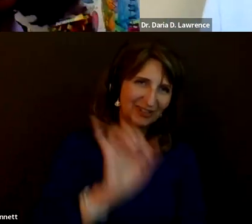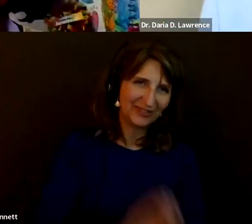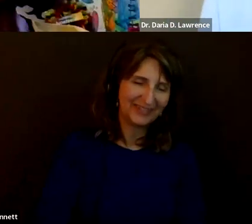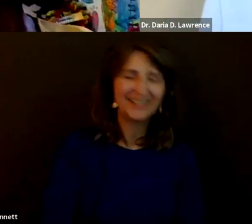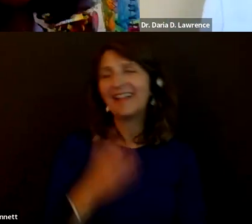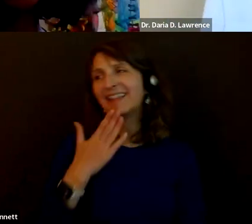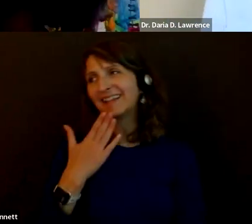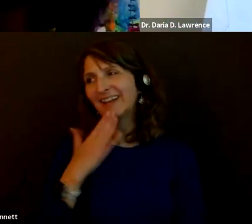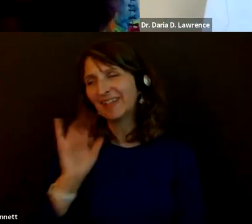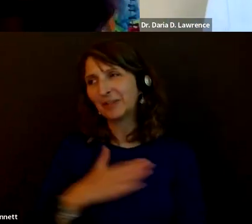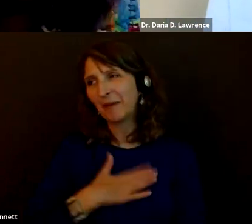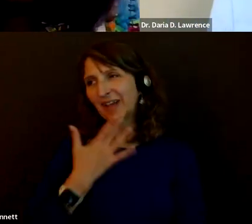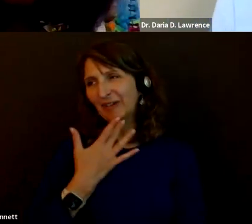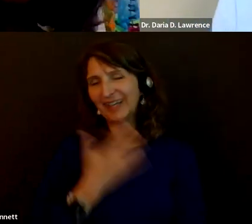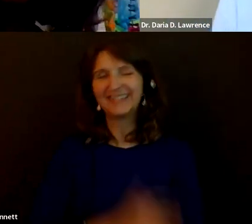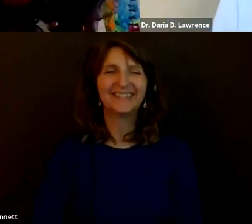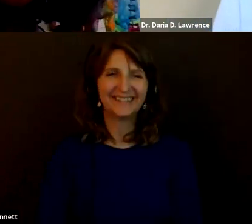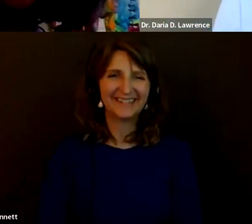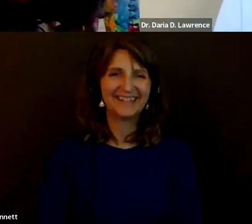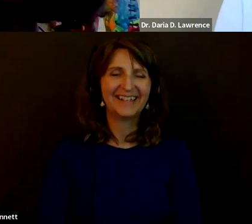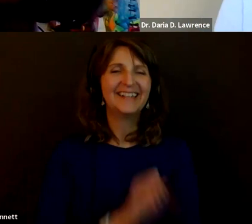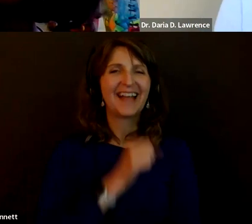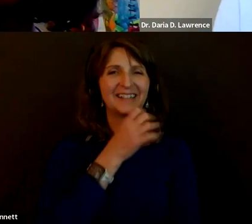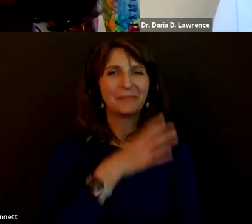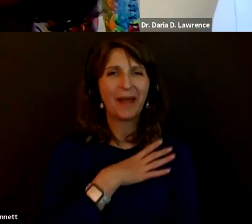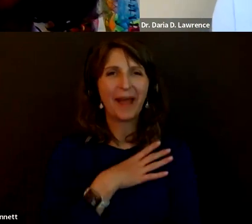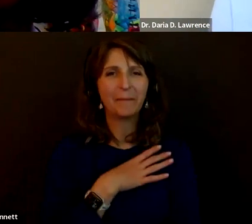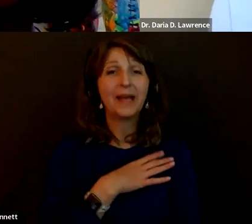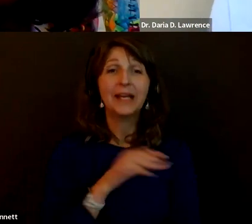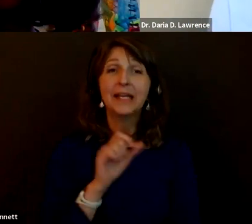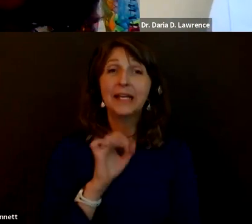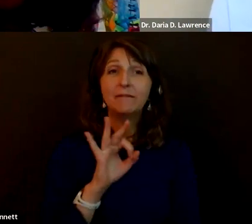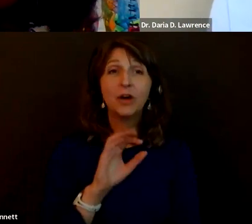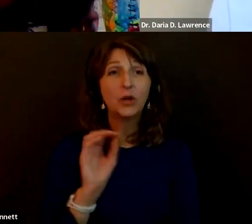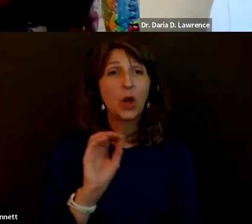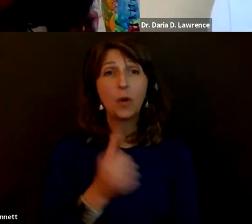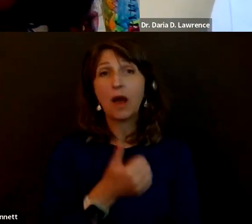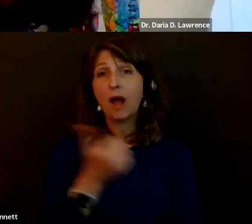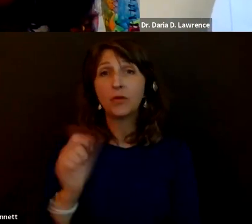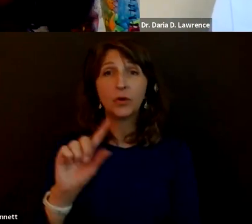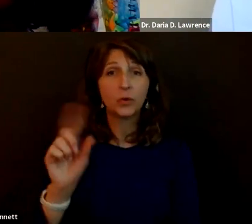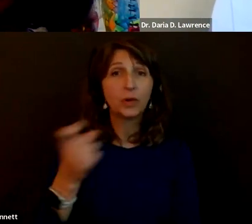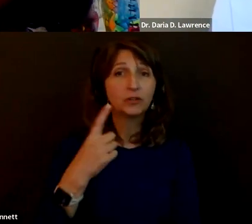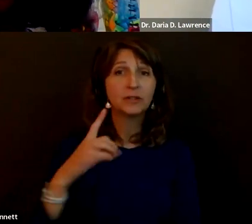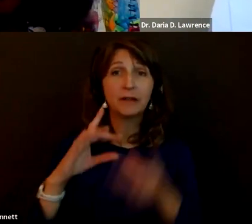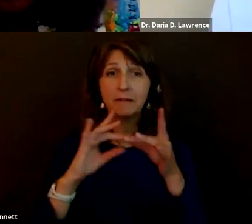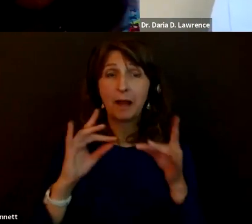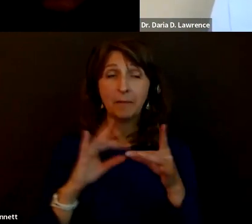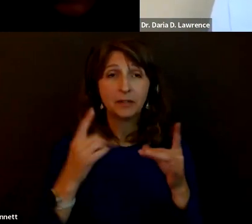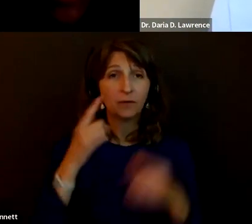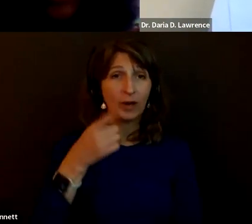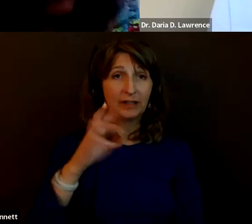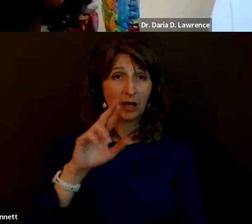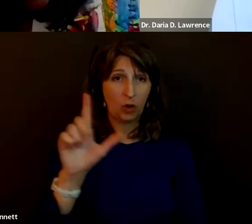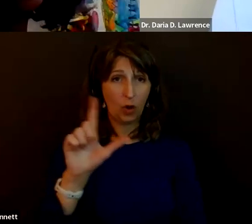They're my favorite. Yes, ma'am. So if there are not any other questions or comments for Dr.